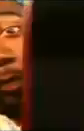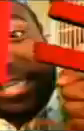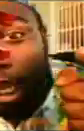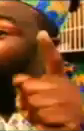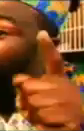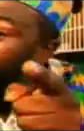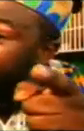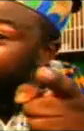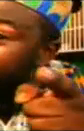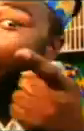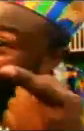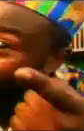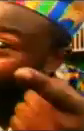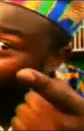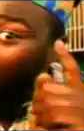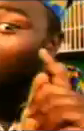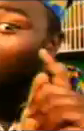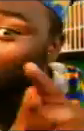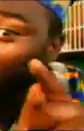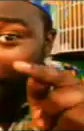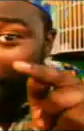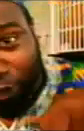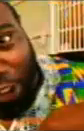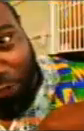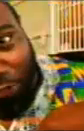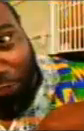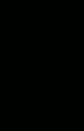read the seat and play way. Make your mark today.